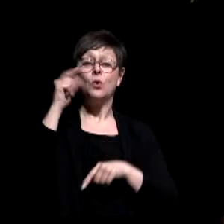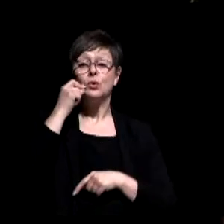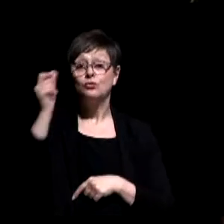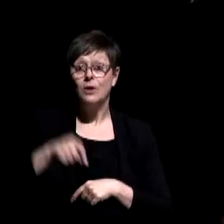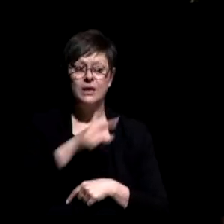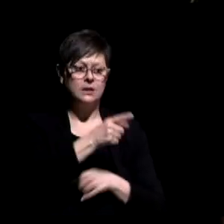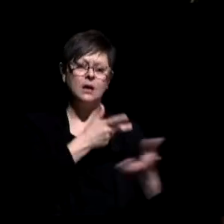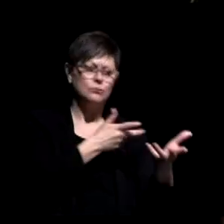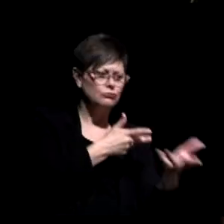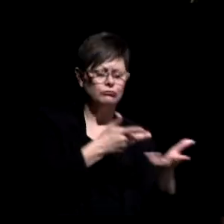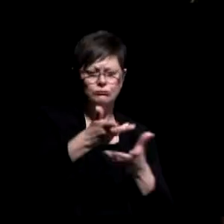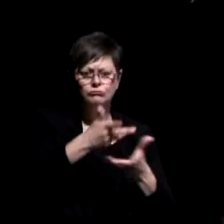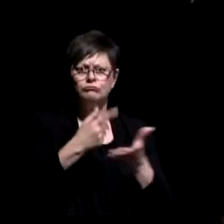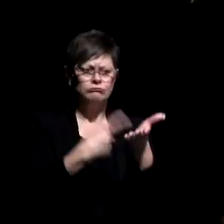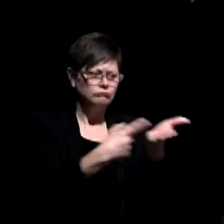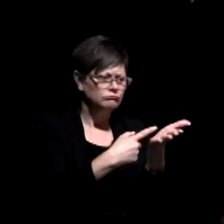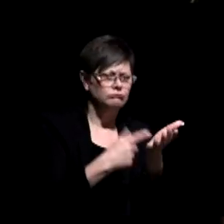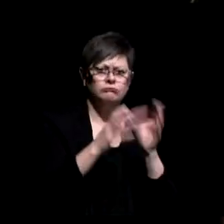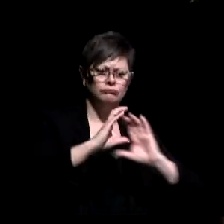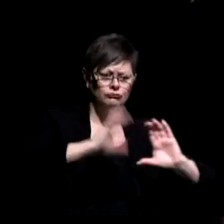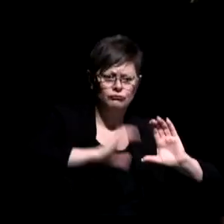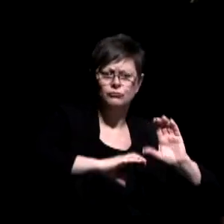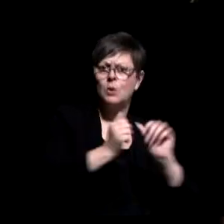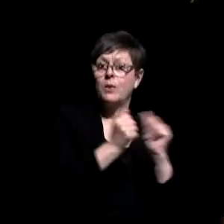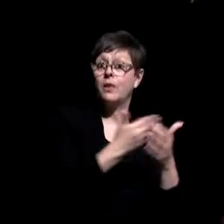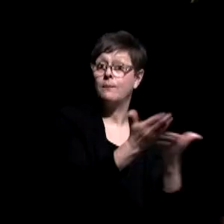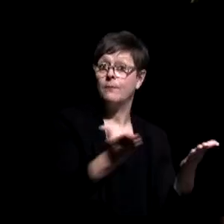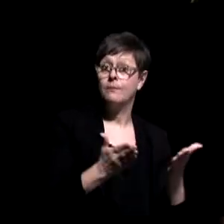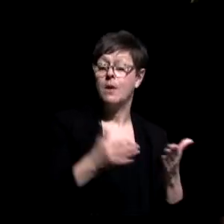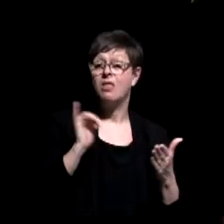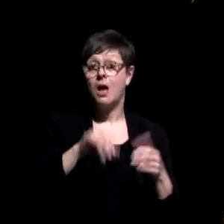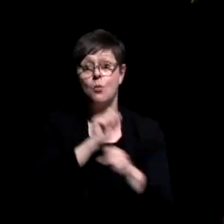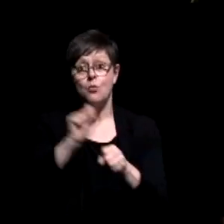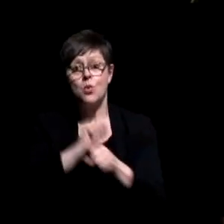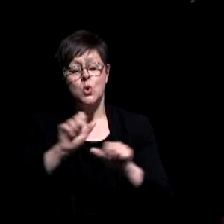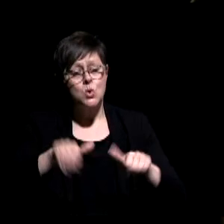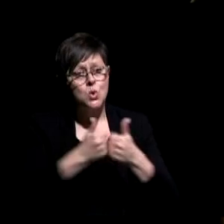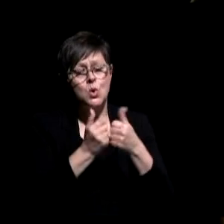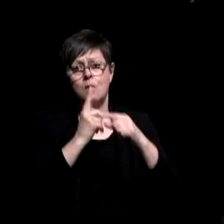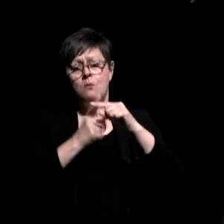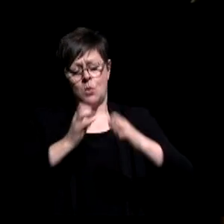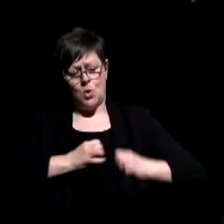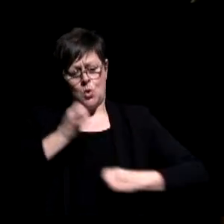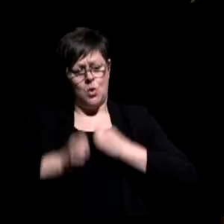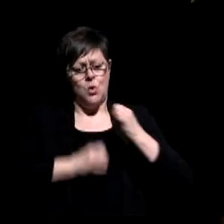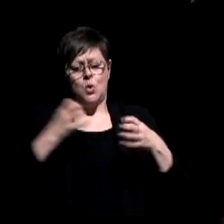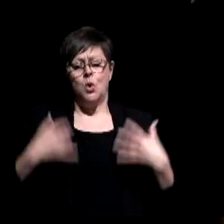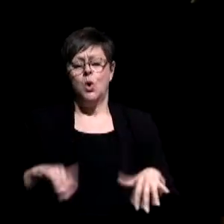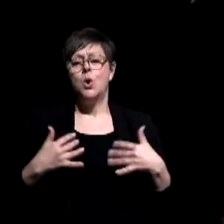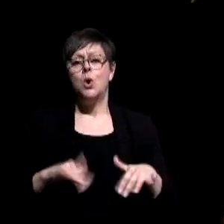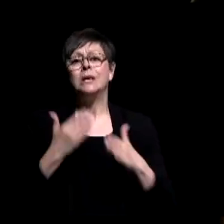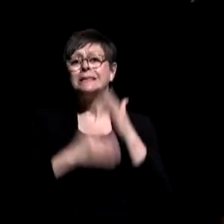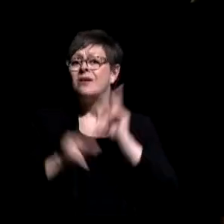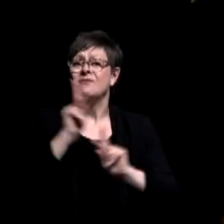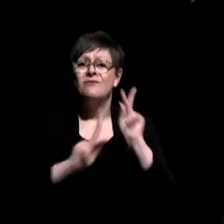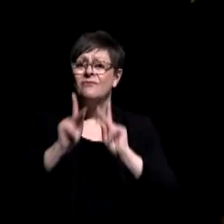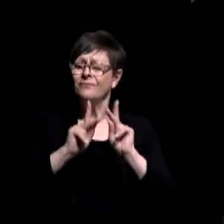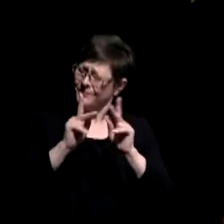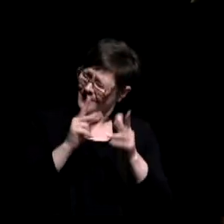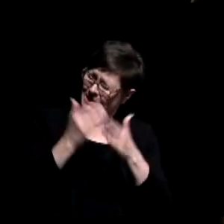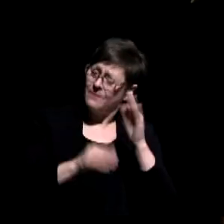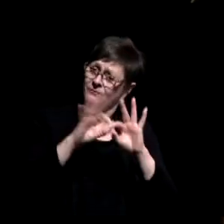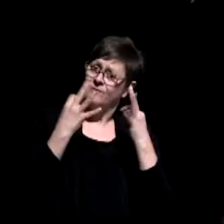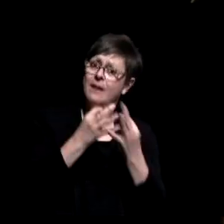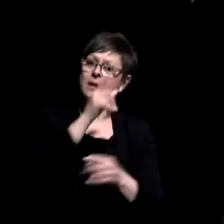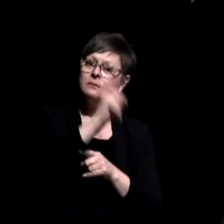those impacted. The work was challenging and emotional, meeting families who've been forced from their homes and